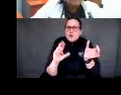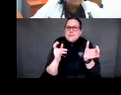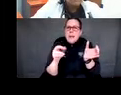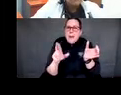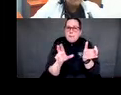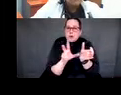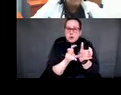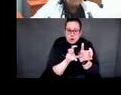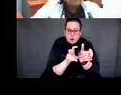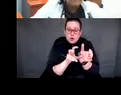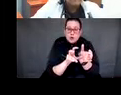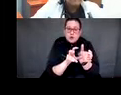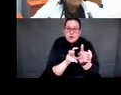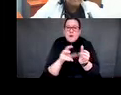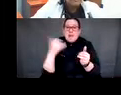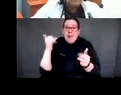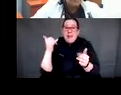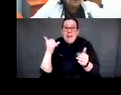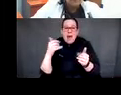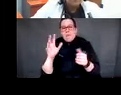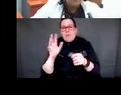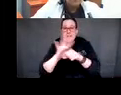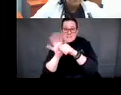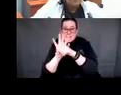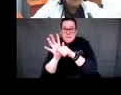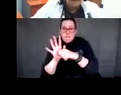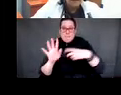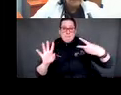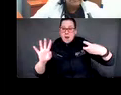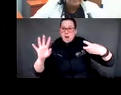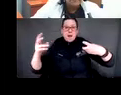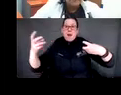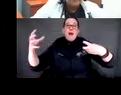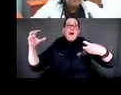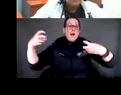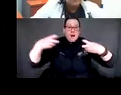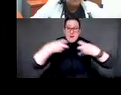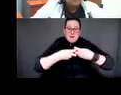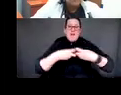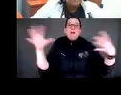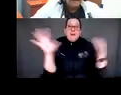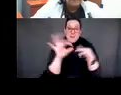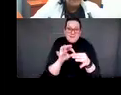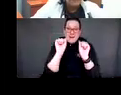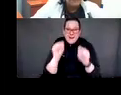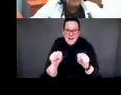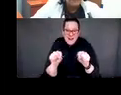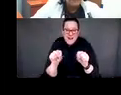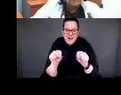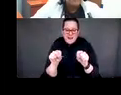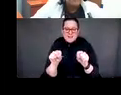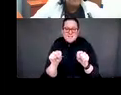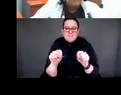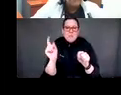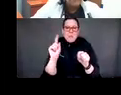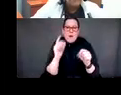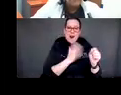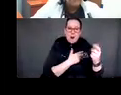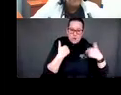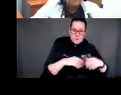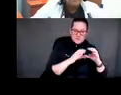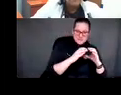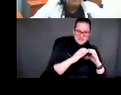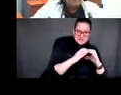where the coronavirus, as it enters the body through the nasal passages, will attach onto human cells here through